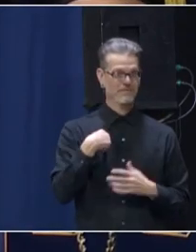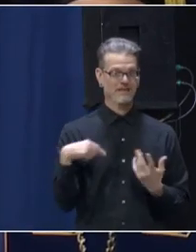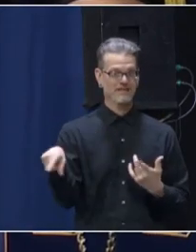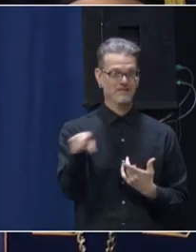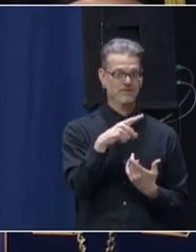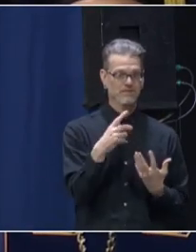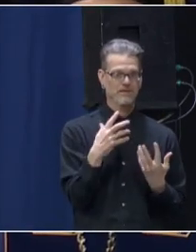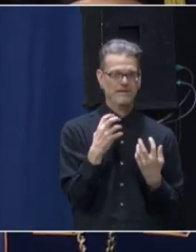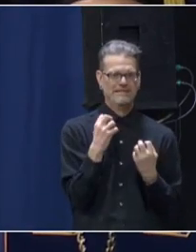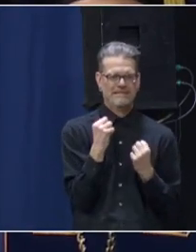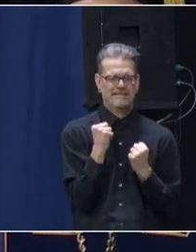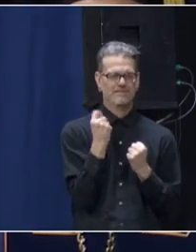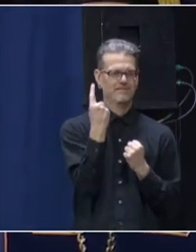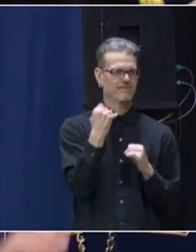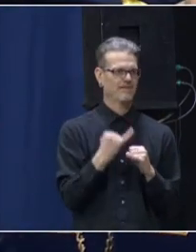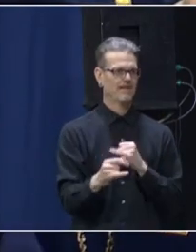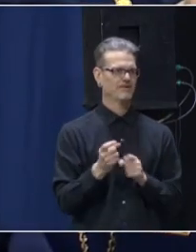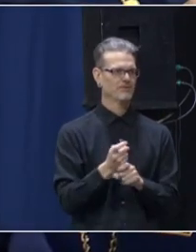one last joke.